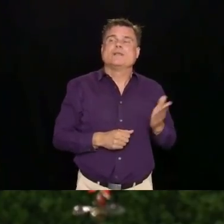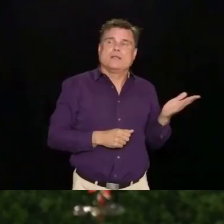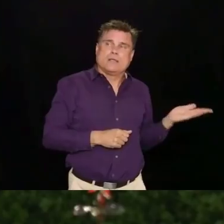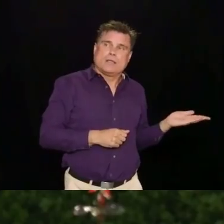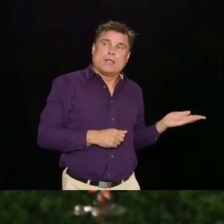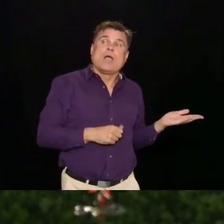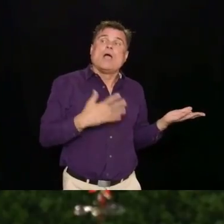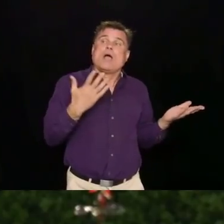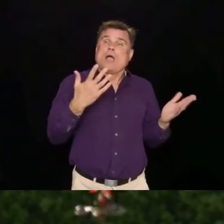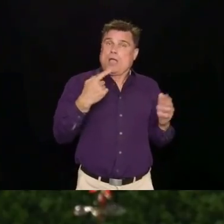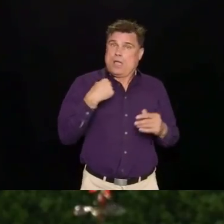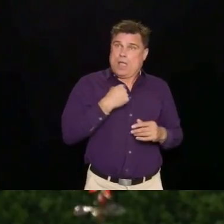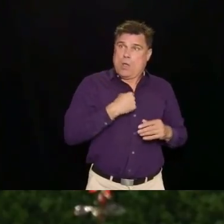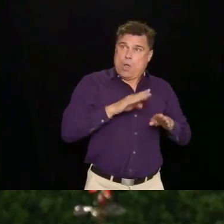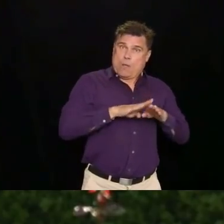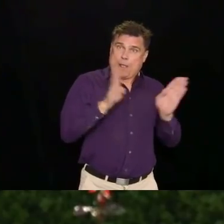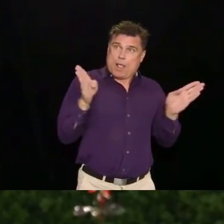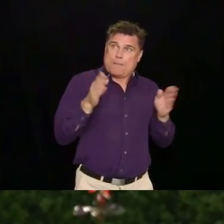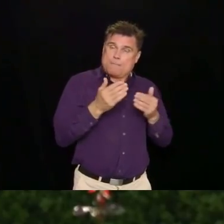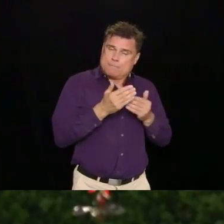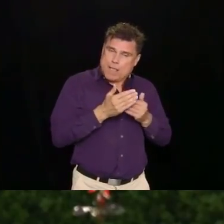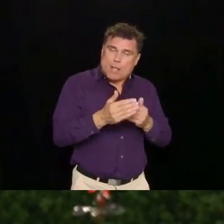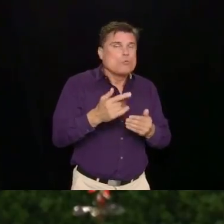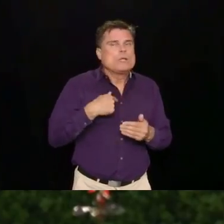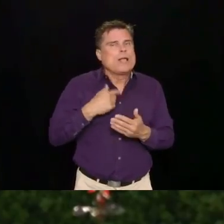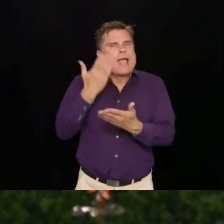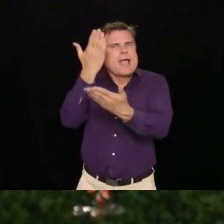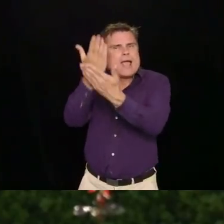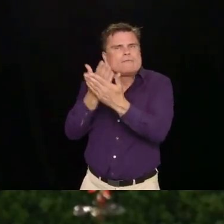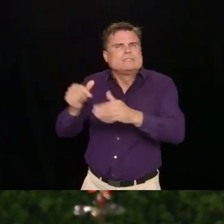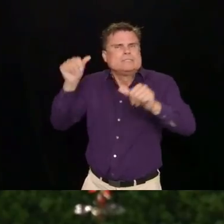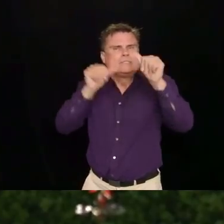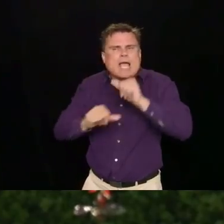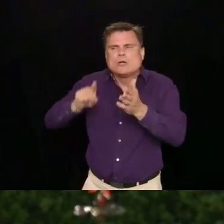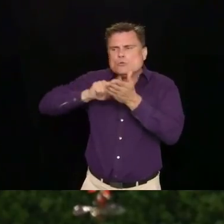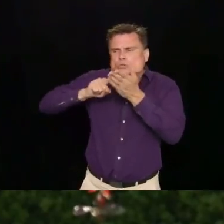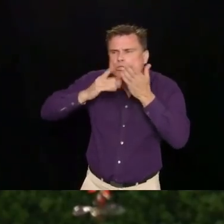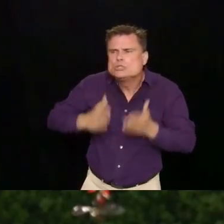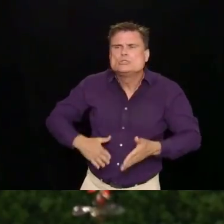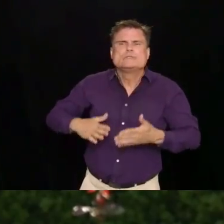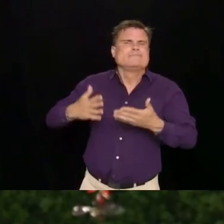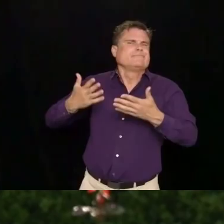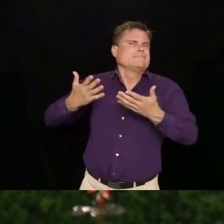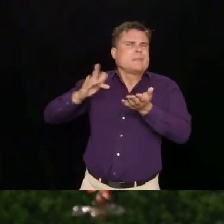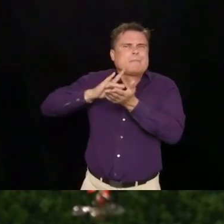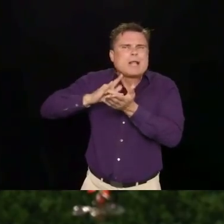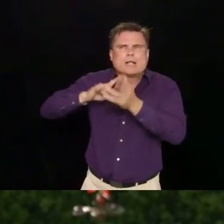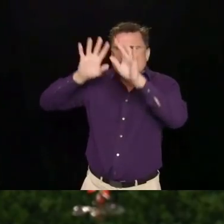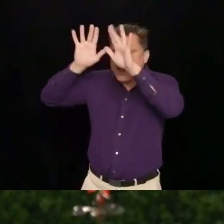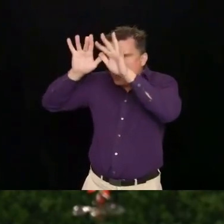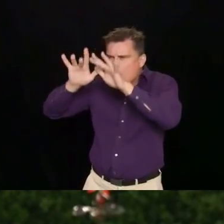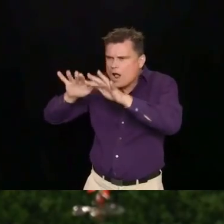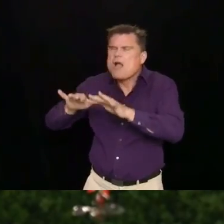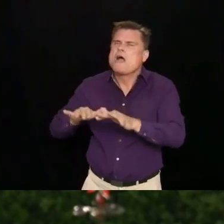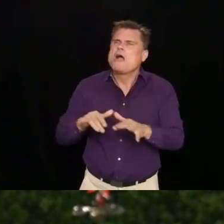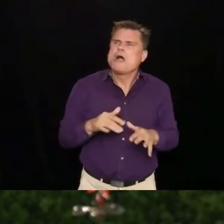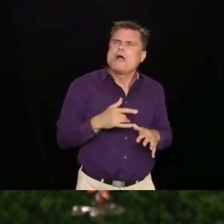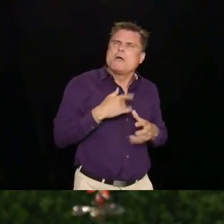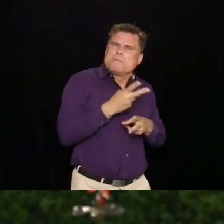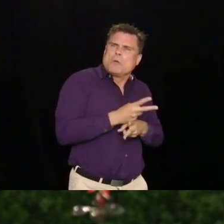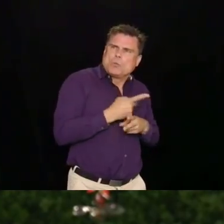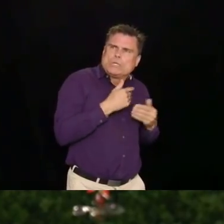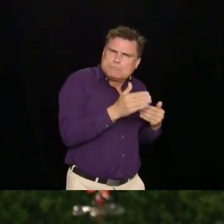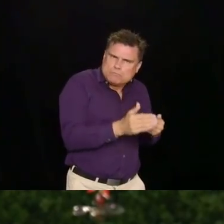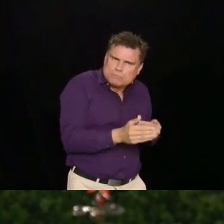science, and it's been from a systematic, methodical process from day one, based on the evidence we see, and that's